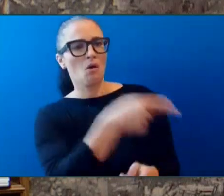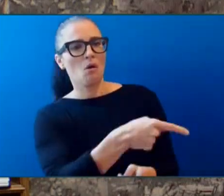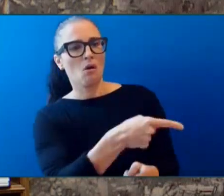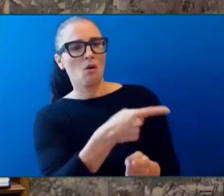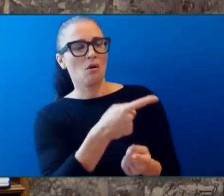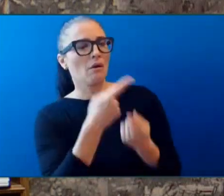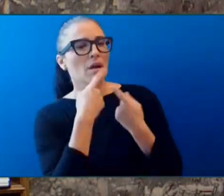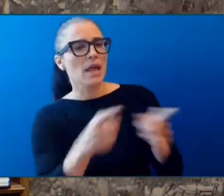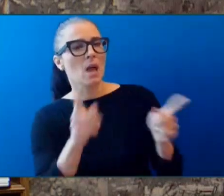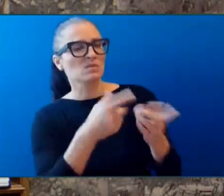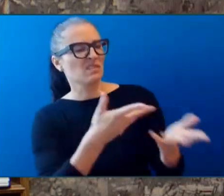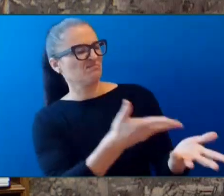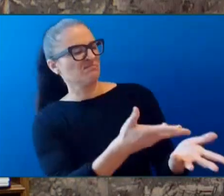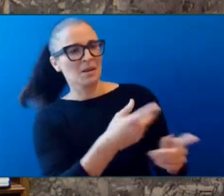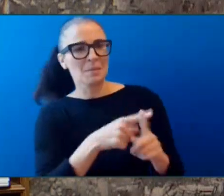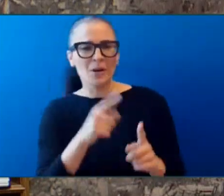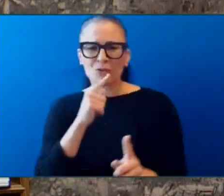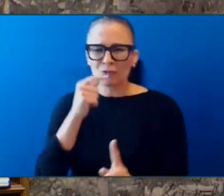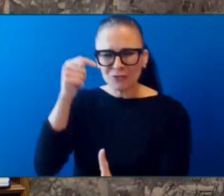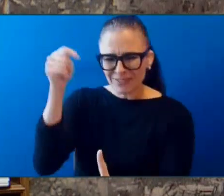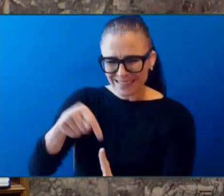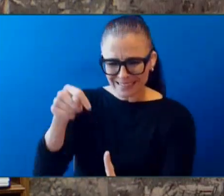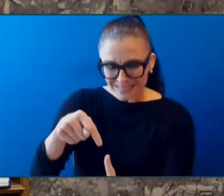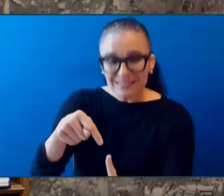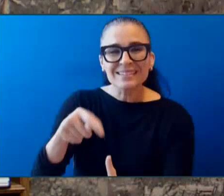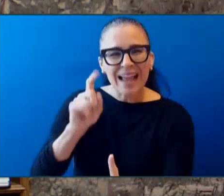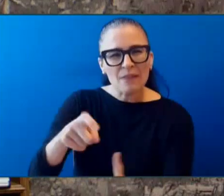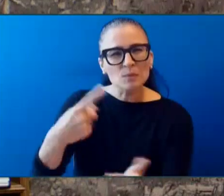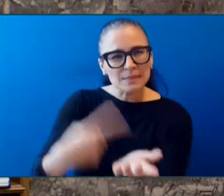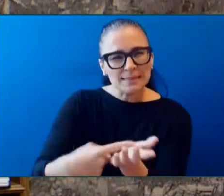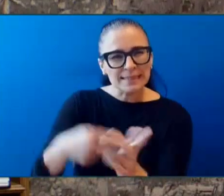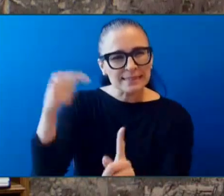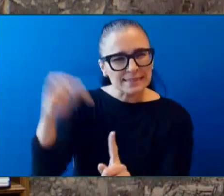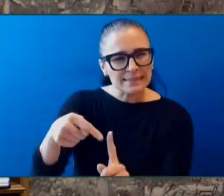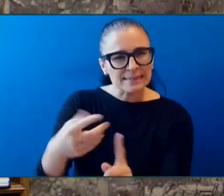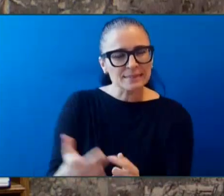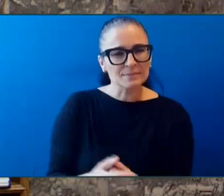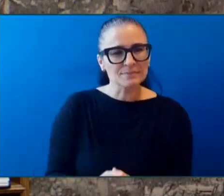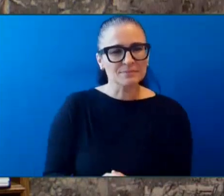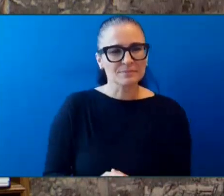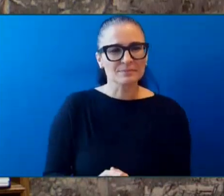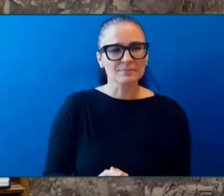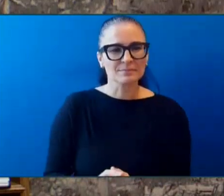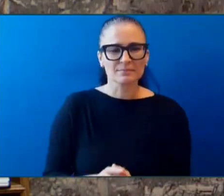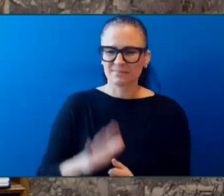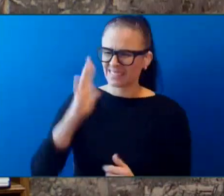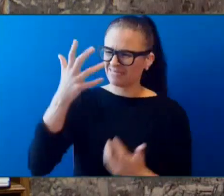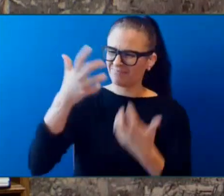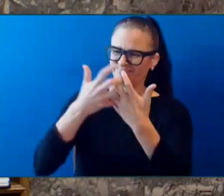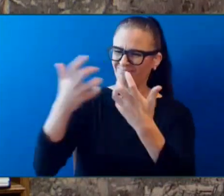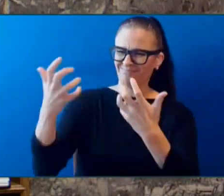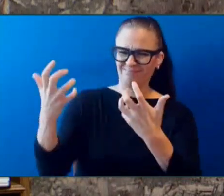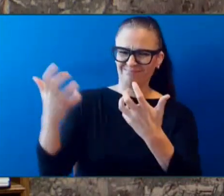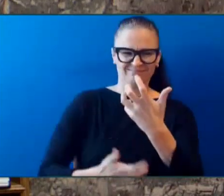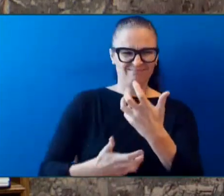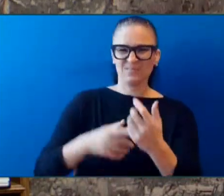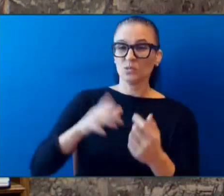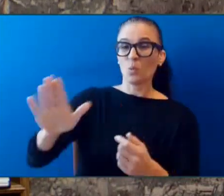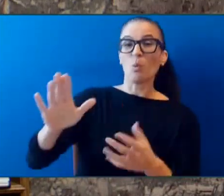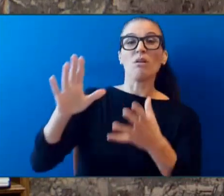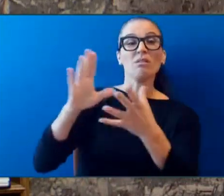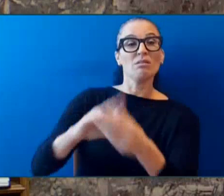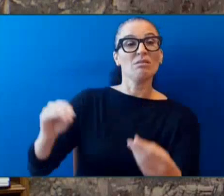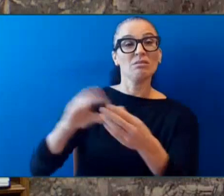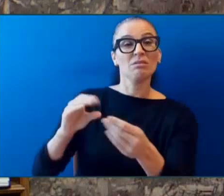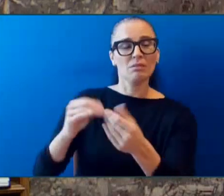see the same thing, this massive chasm between the rhetoric on that side and the results that people actually have to live and deal with every